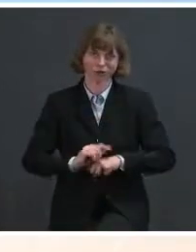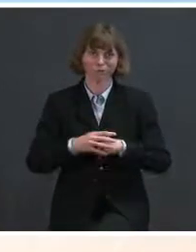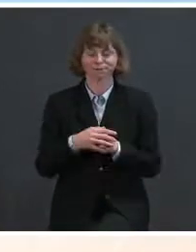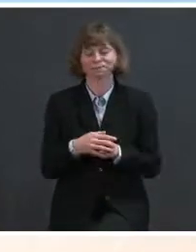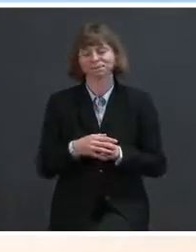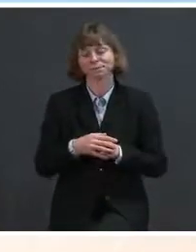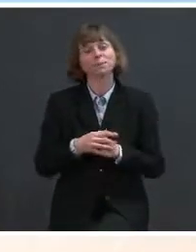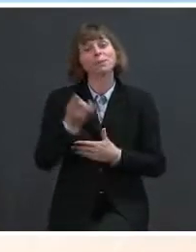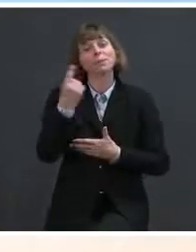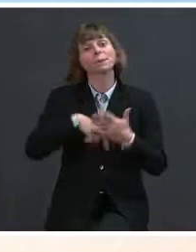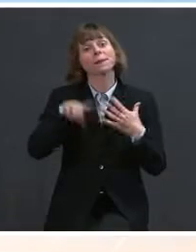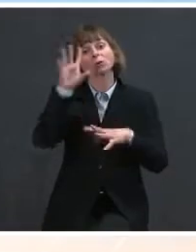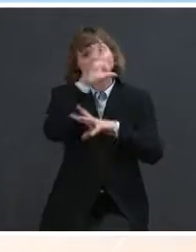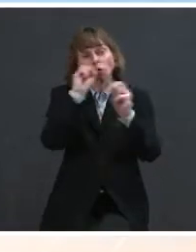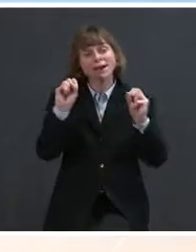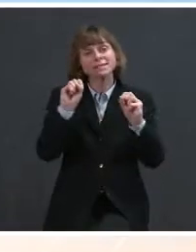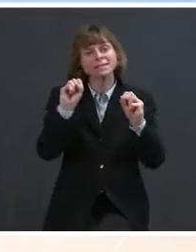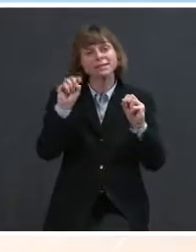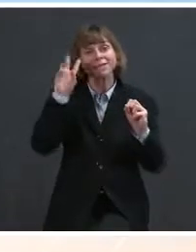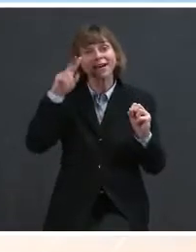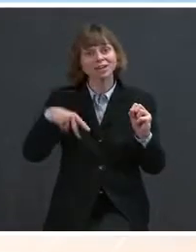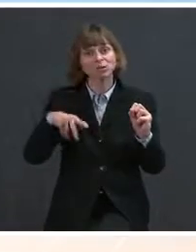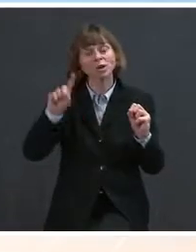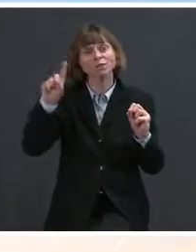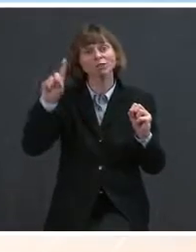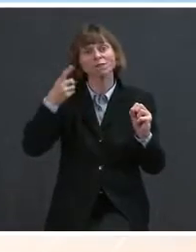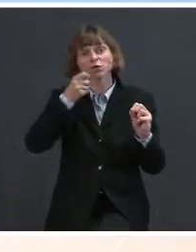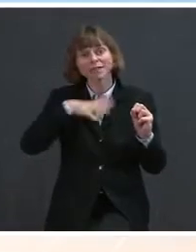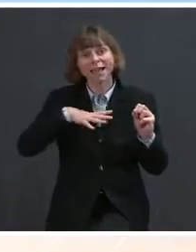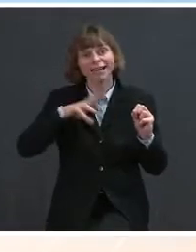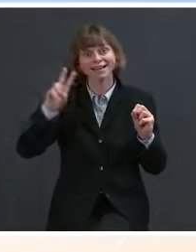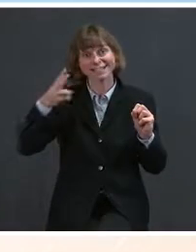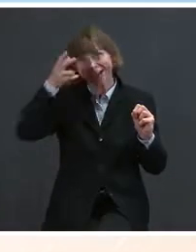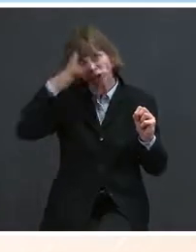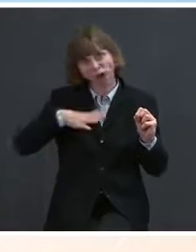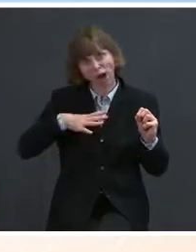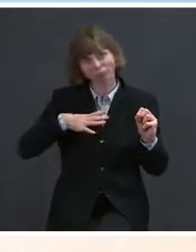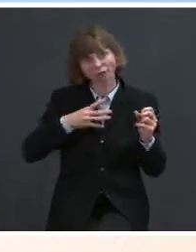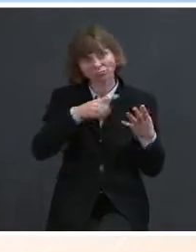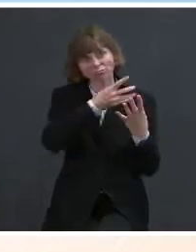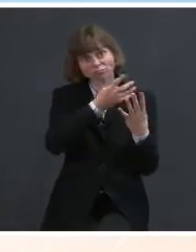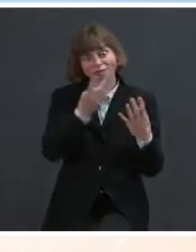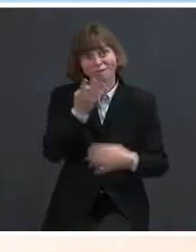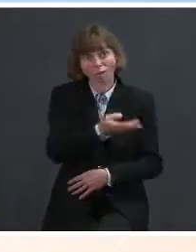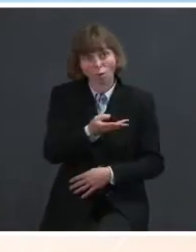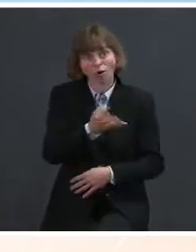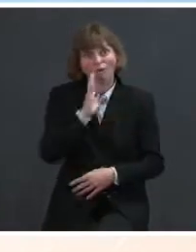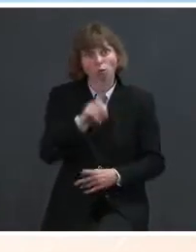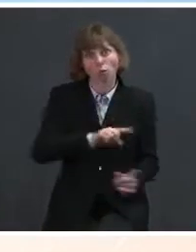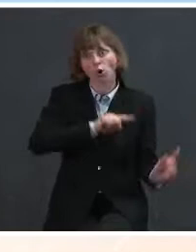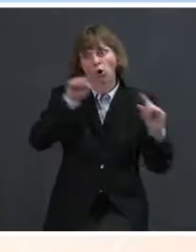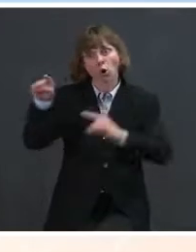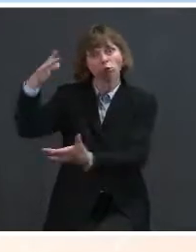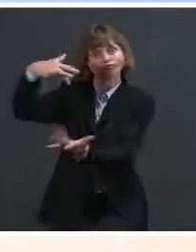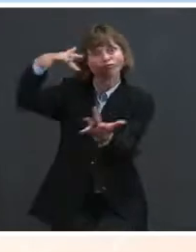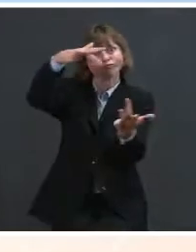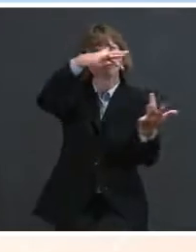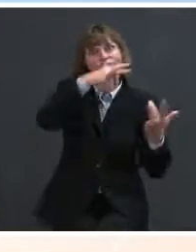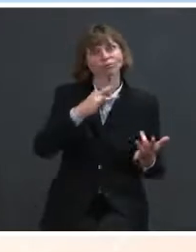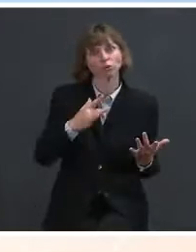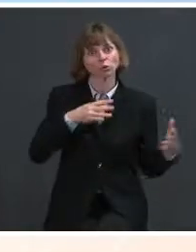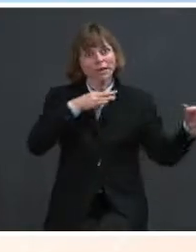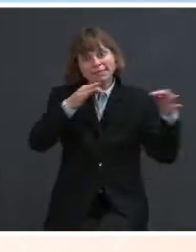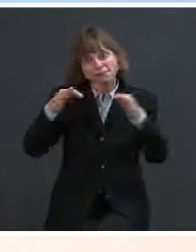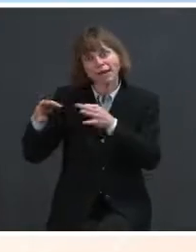the President, Vice President, First Lady, and the Second Gentleman will hit the road to talk to the American people about the benefits of the American Rescue Plan.